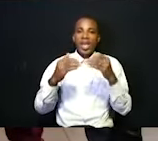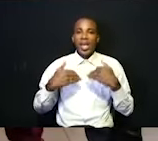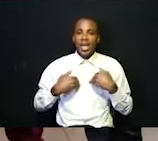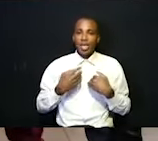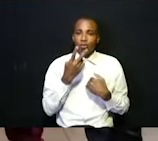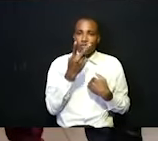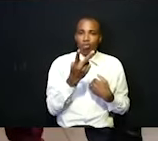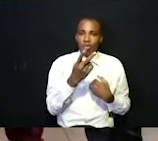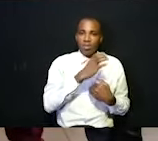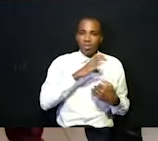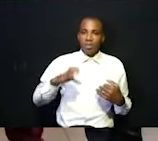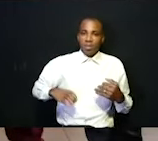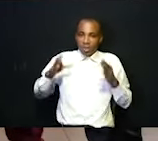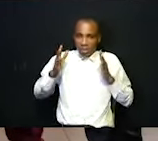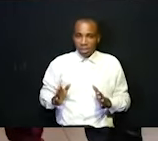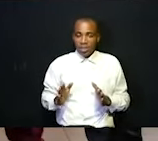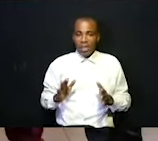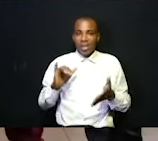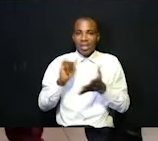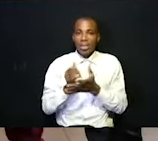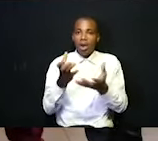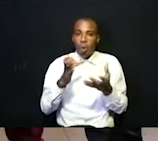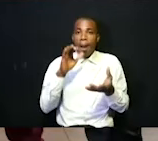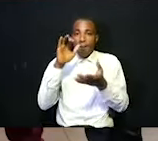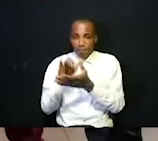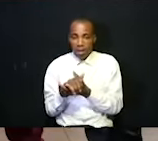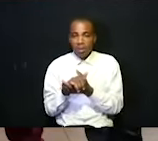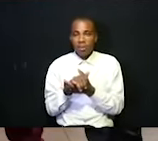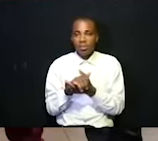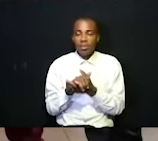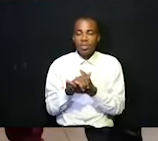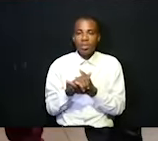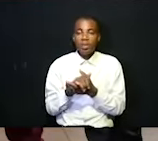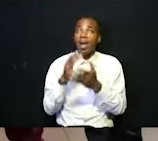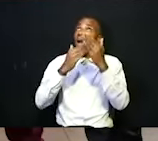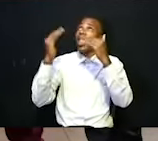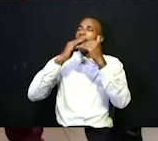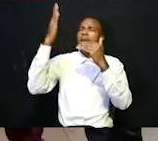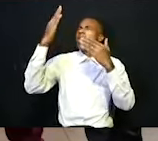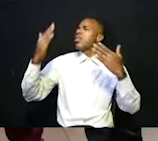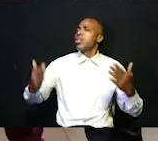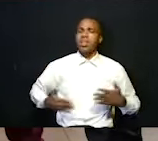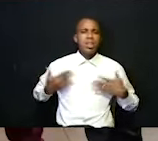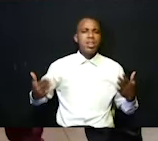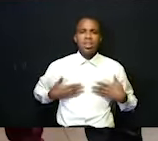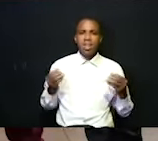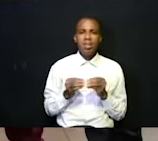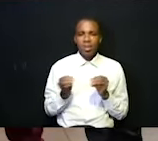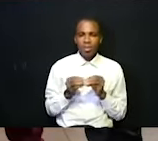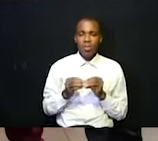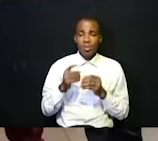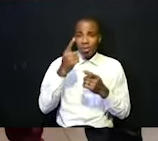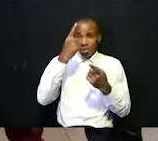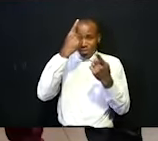to be joined in holy matrimony. See, heaven rejoices because their